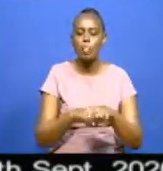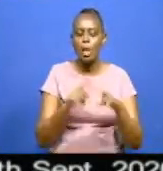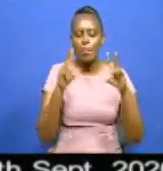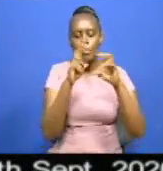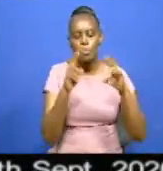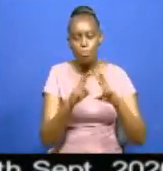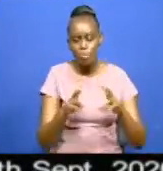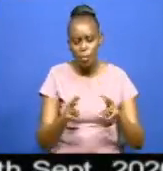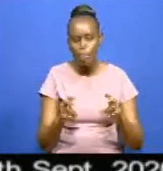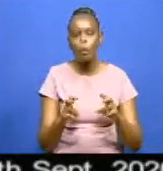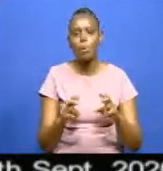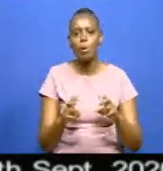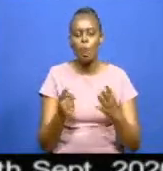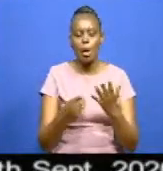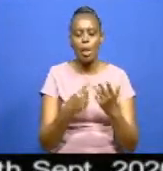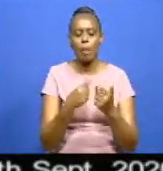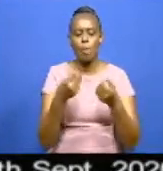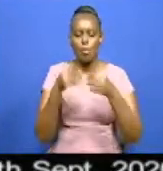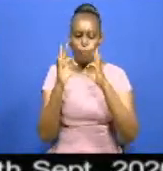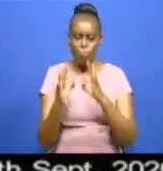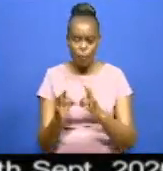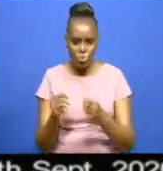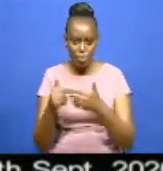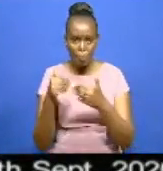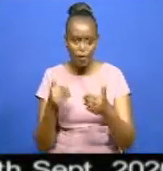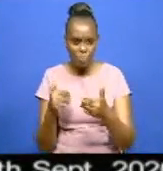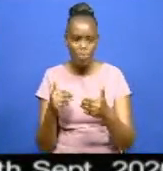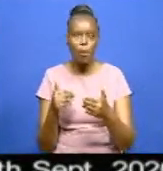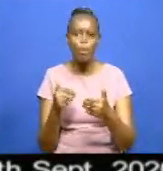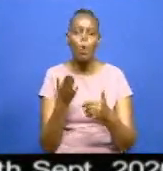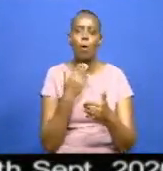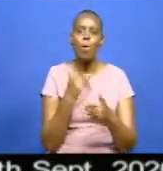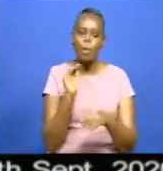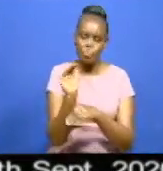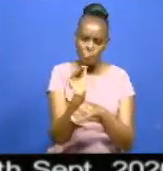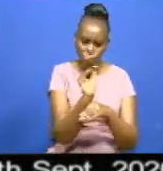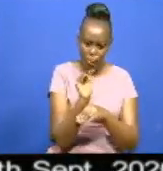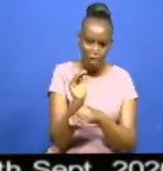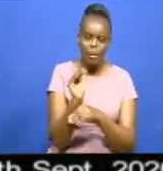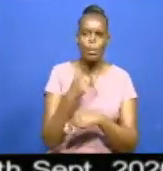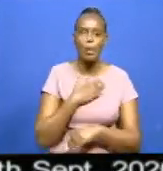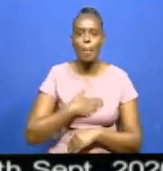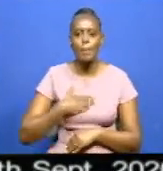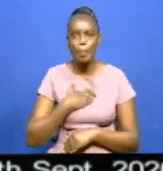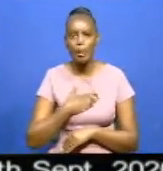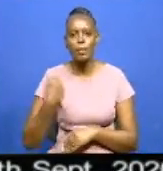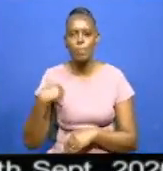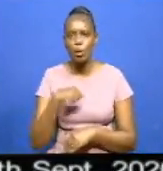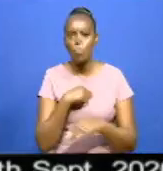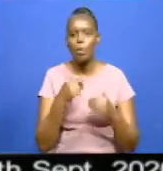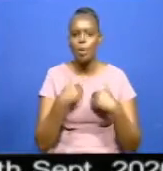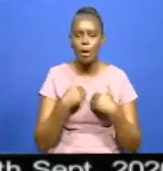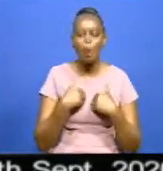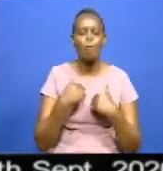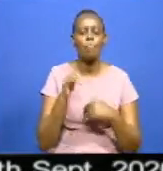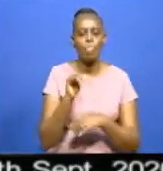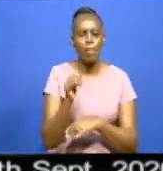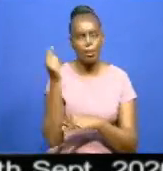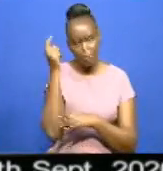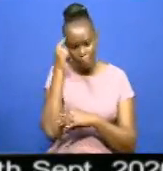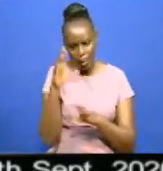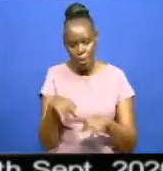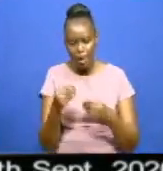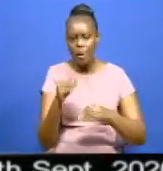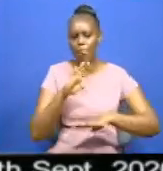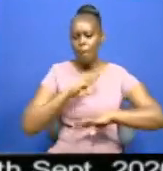interrogate a number of these officers before. So I would like to urge that perhaps we have that in mind, give them adequate time